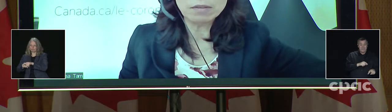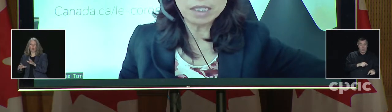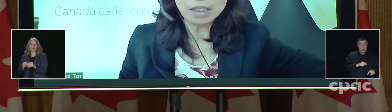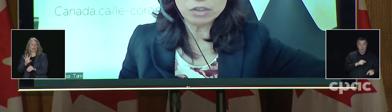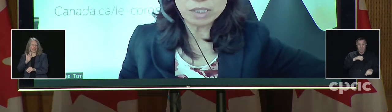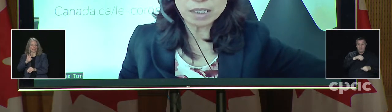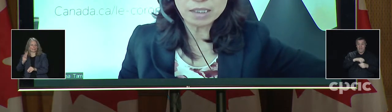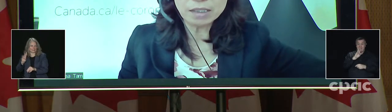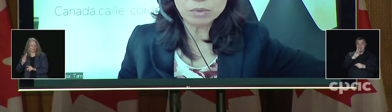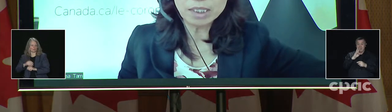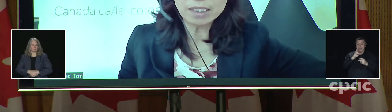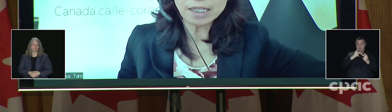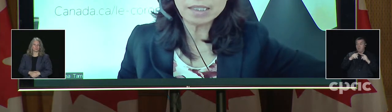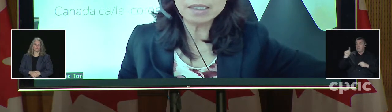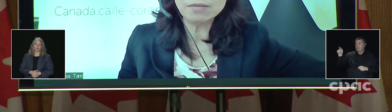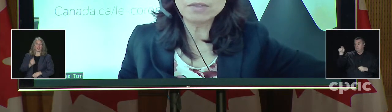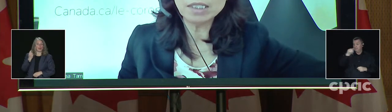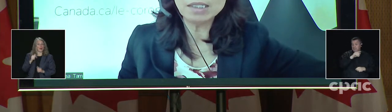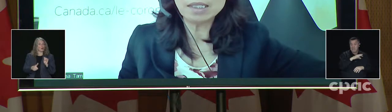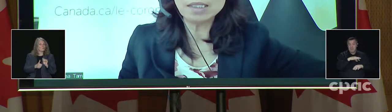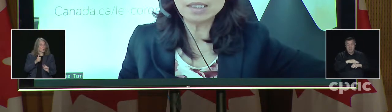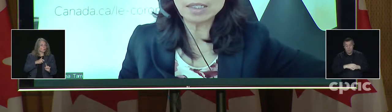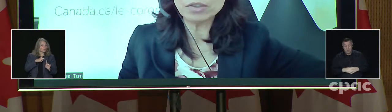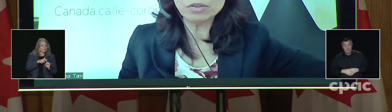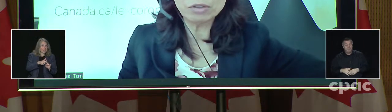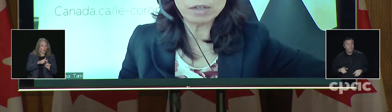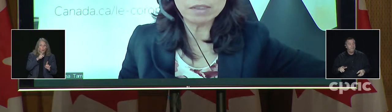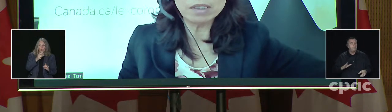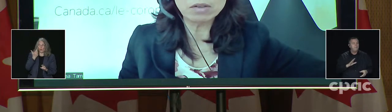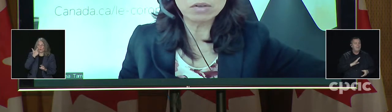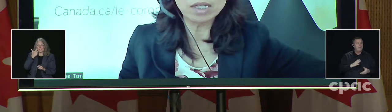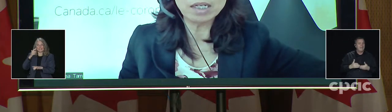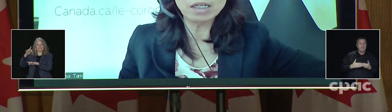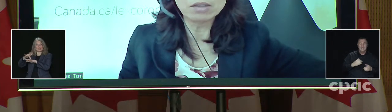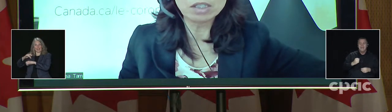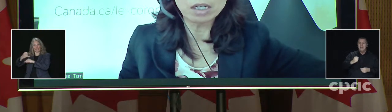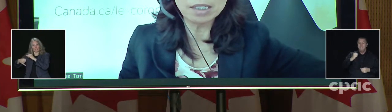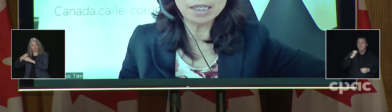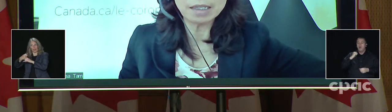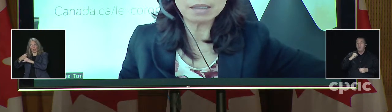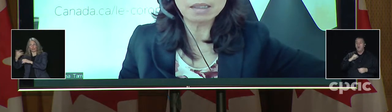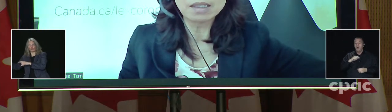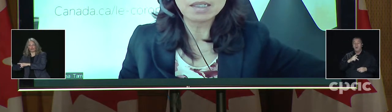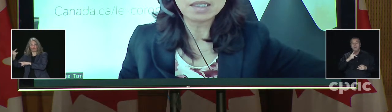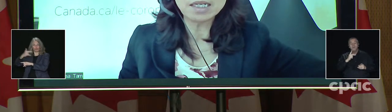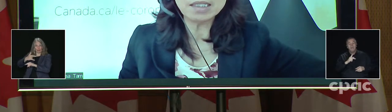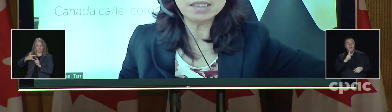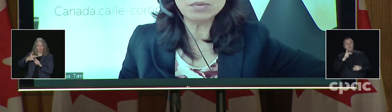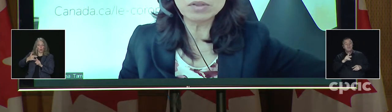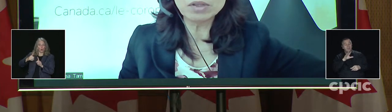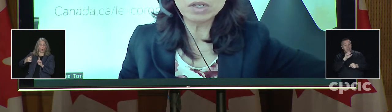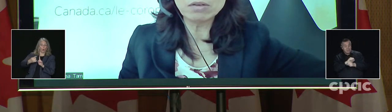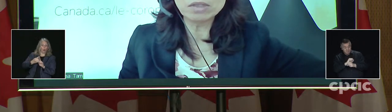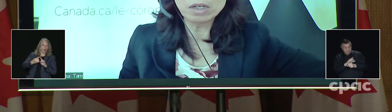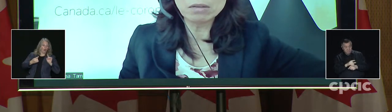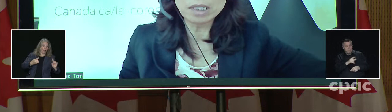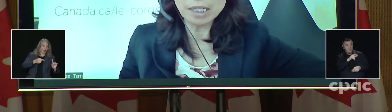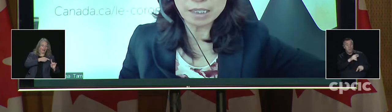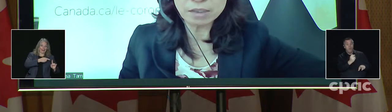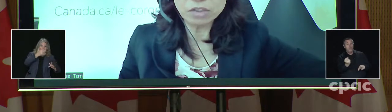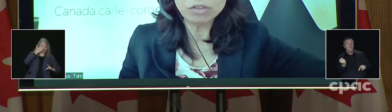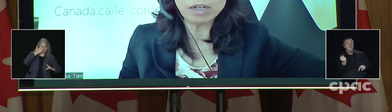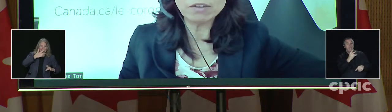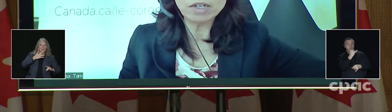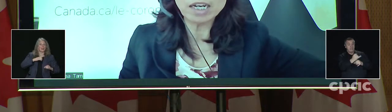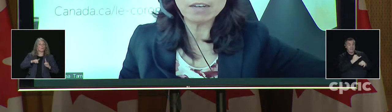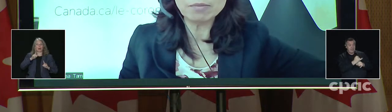most of the initial cases were detected in recent international travelers or their close contacts, cases with no known